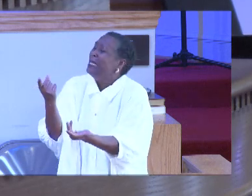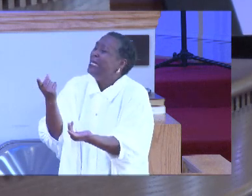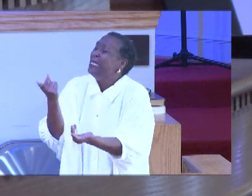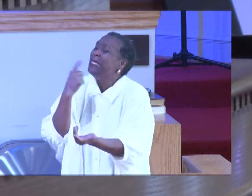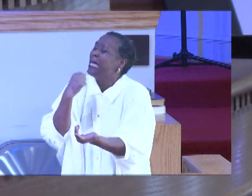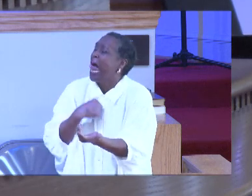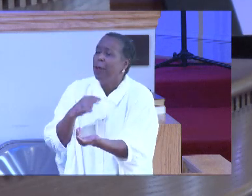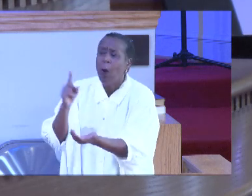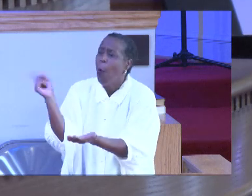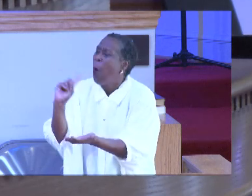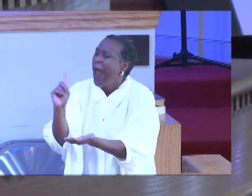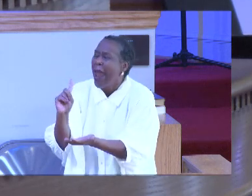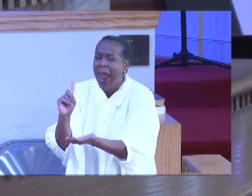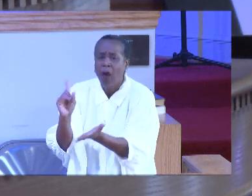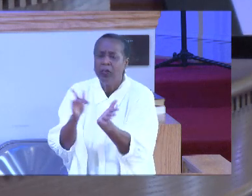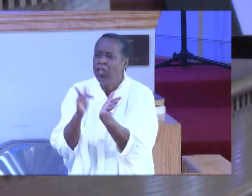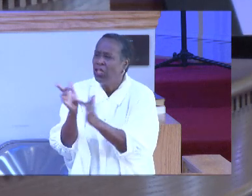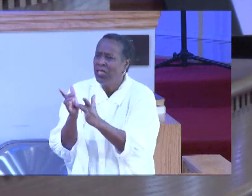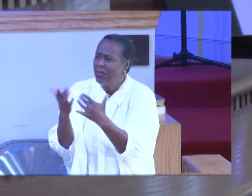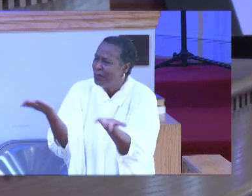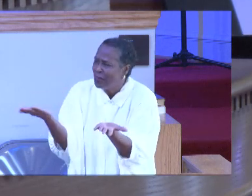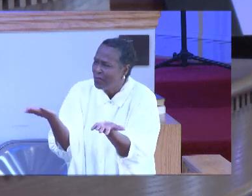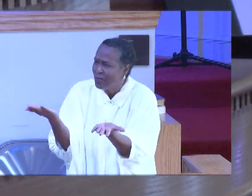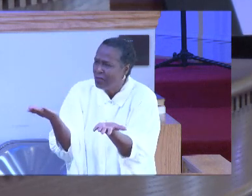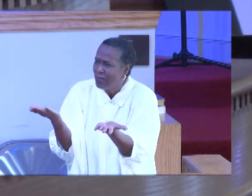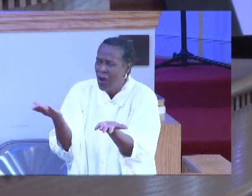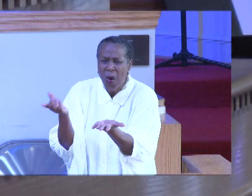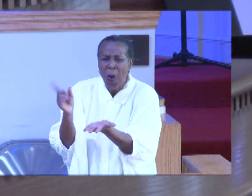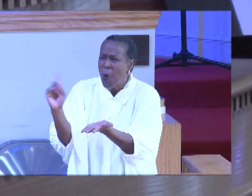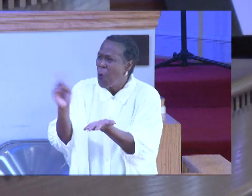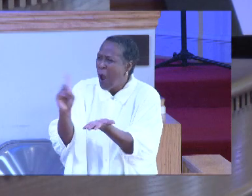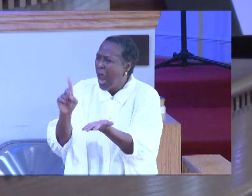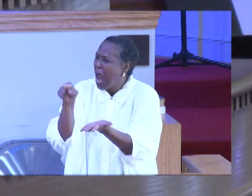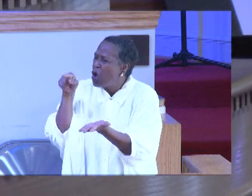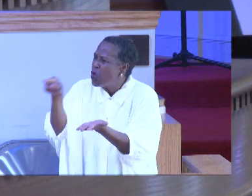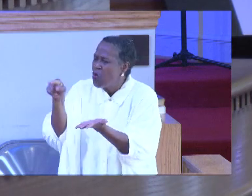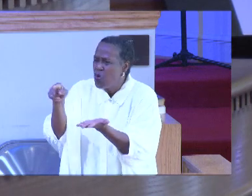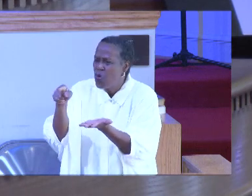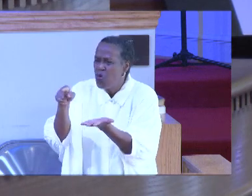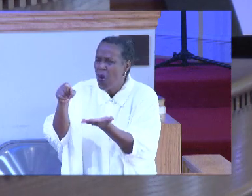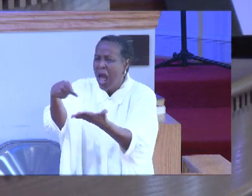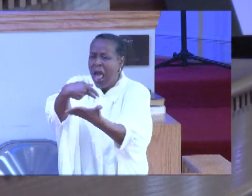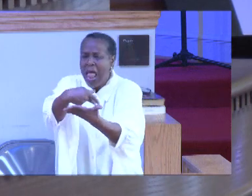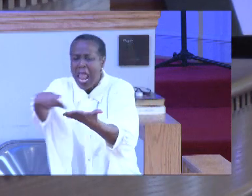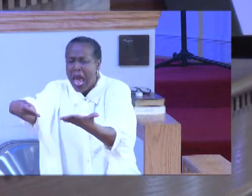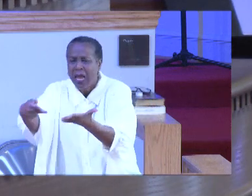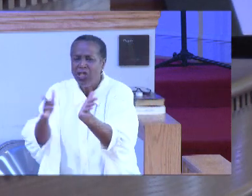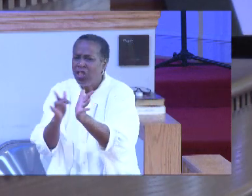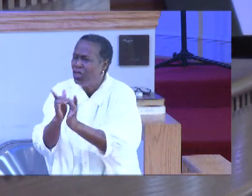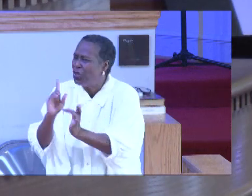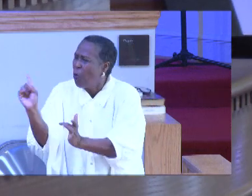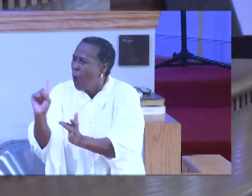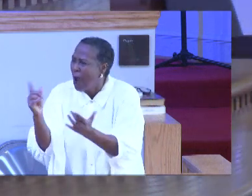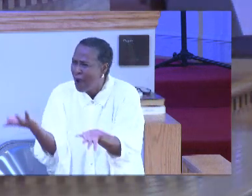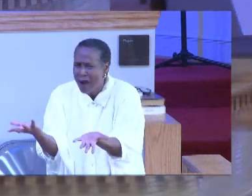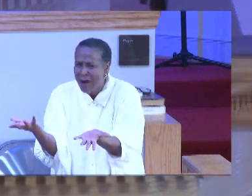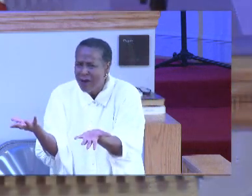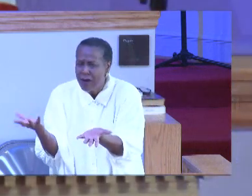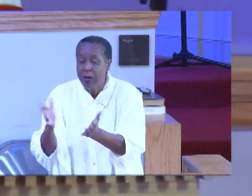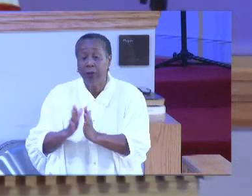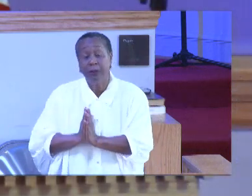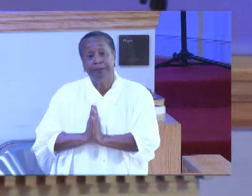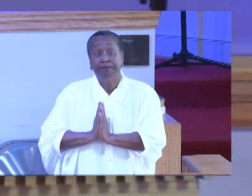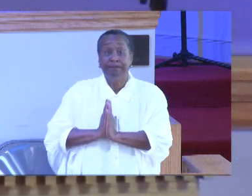If you just tell me where you have laid him. At